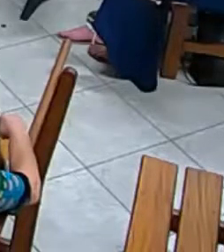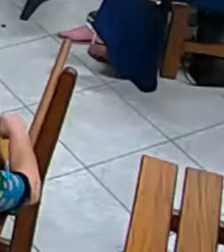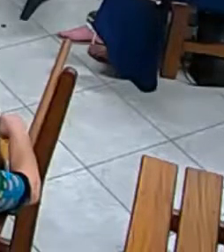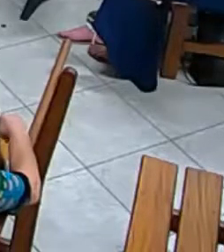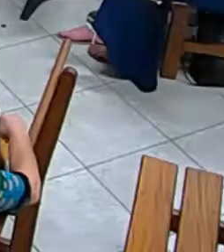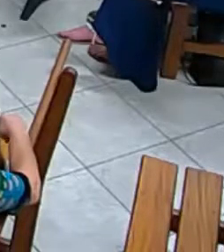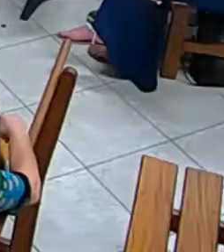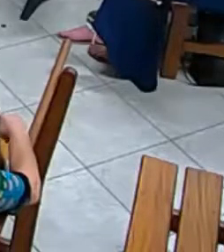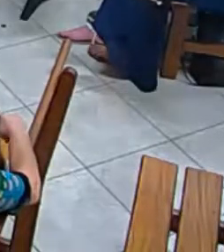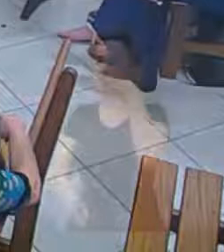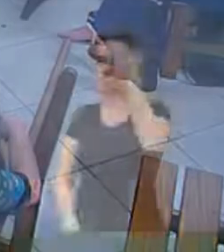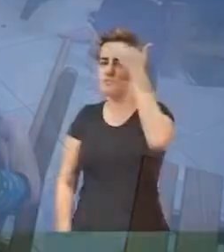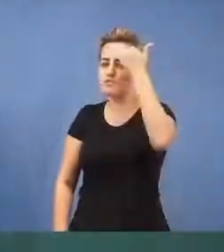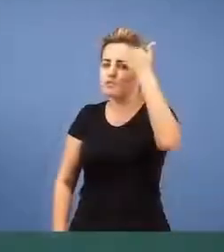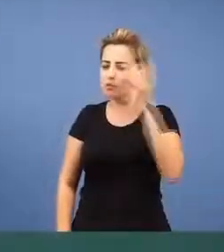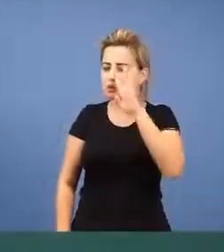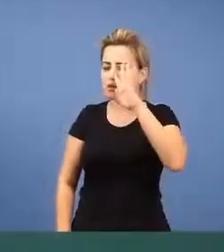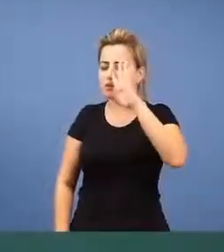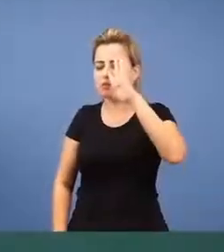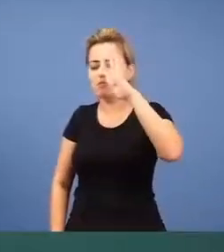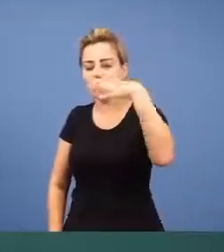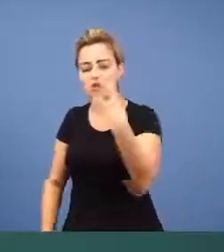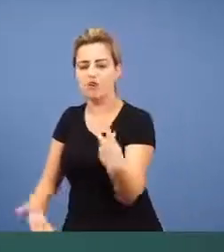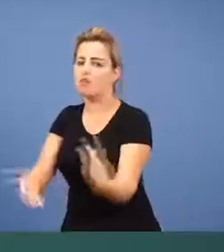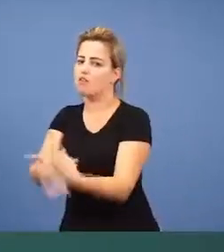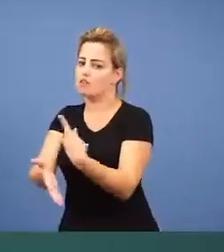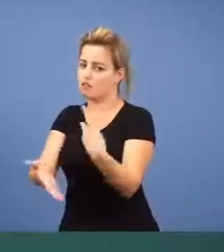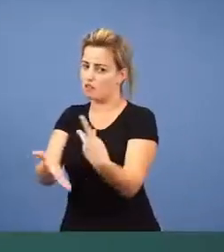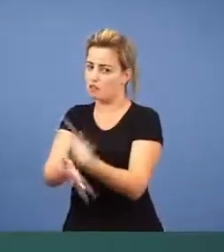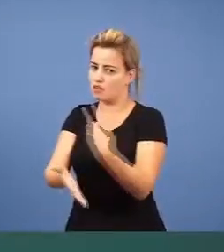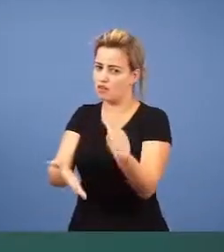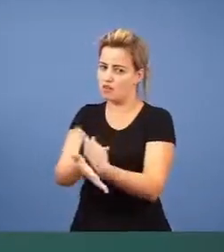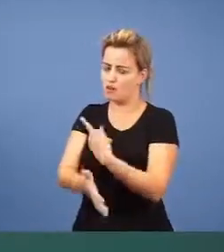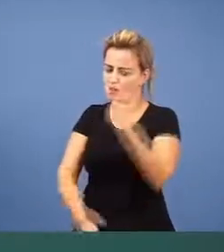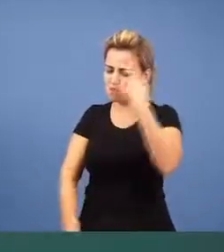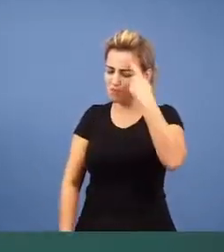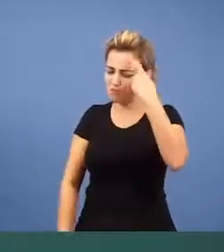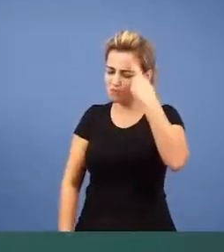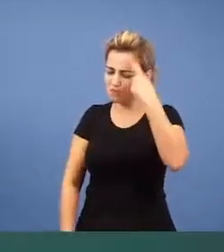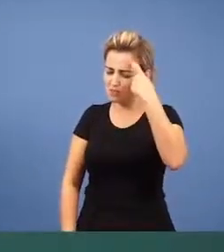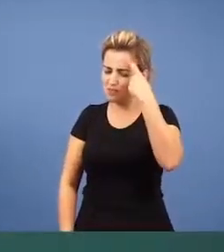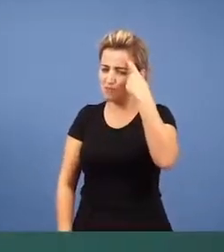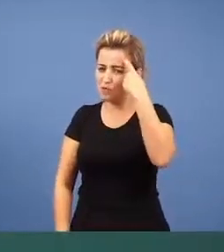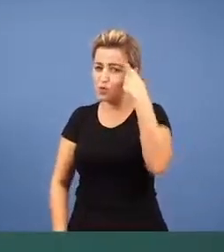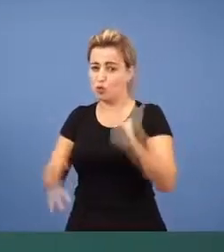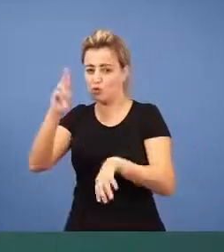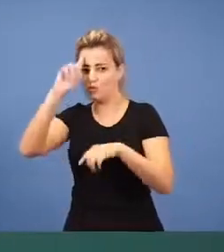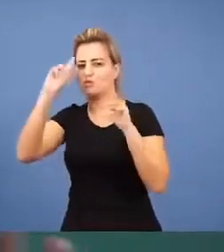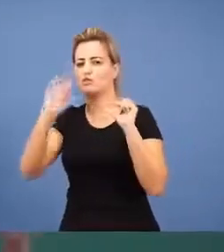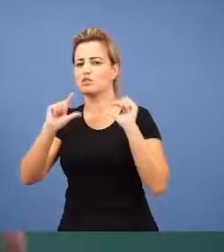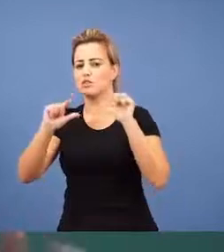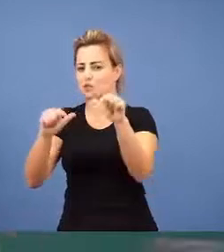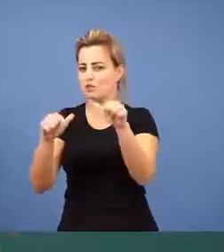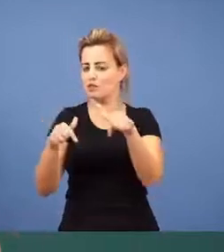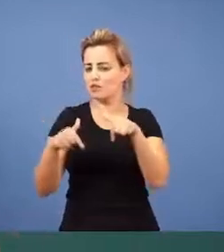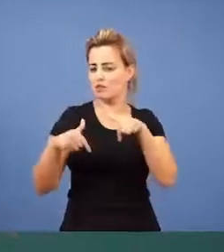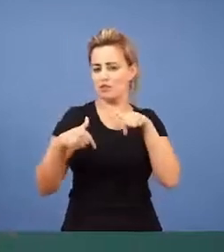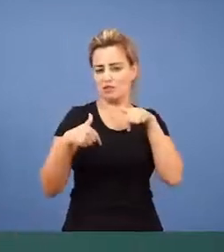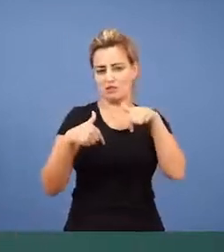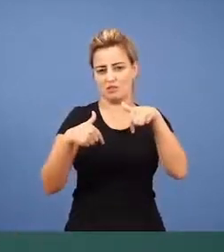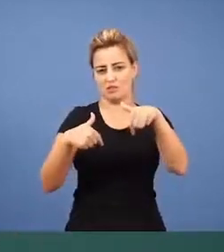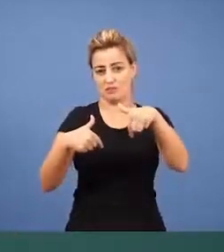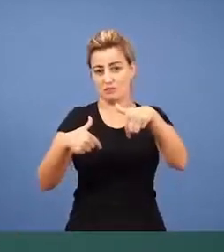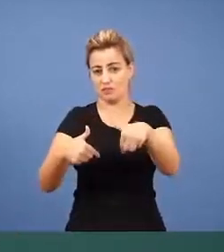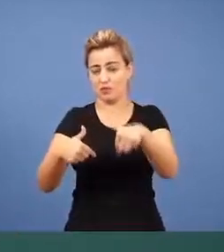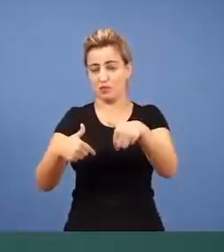being removed and they received great deliverance because the words, their own words, in which they were stumbled